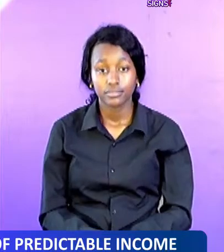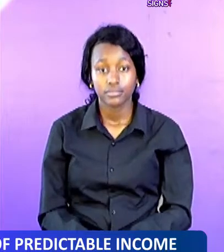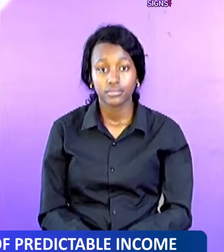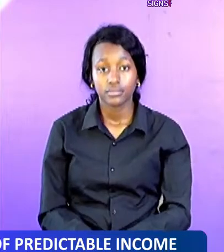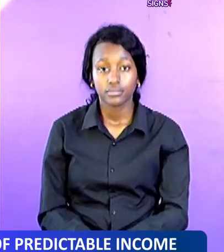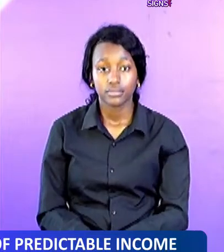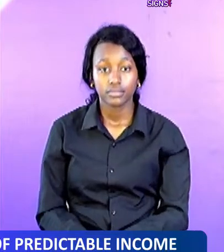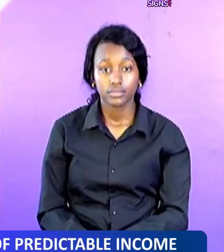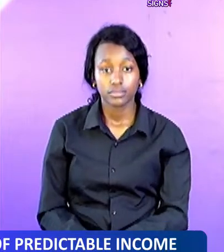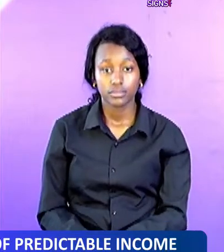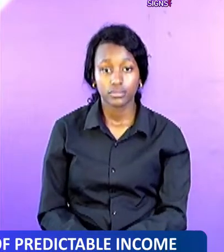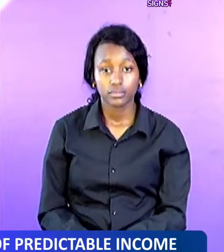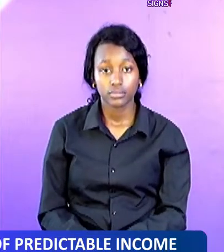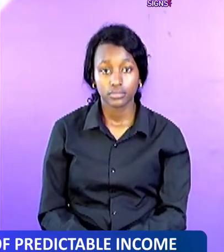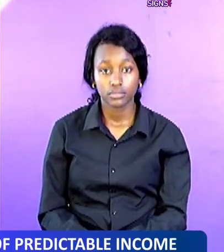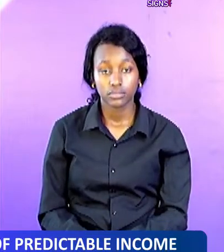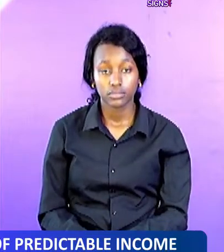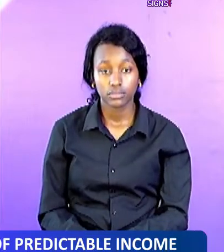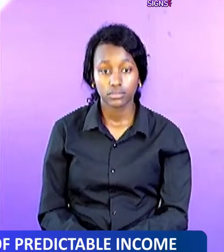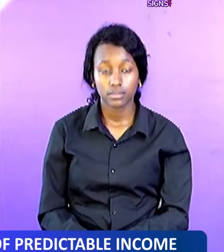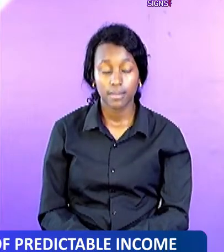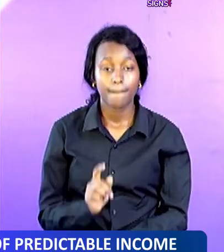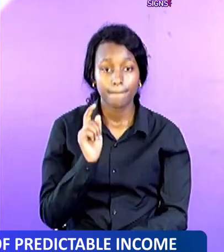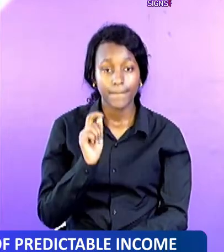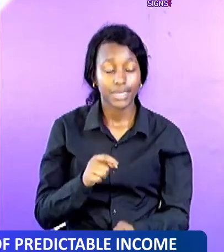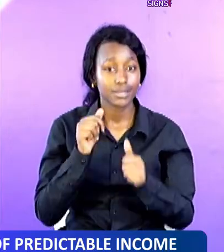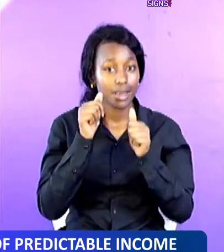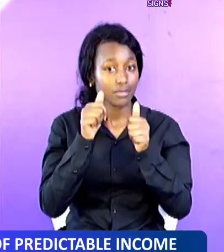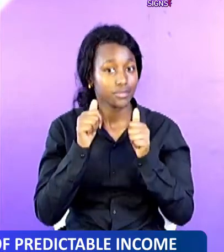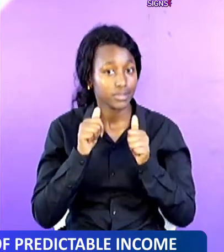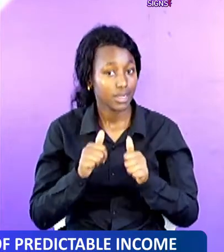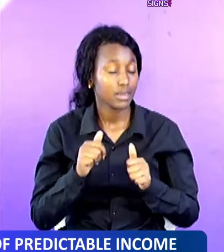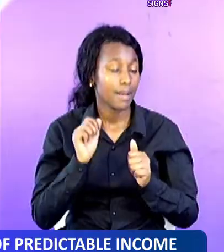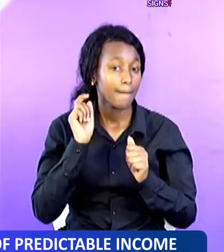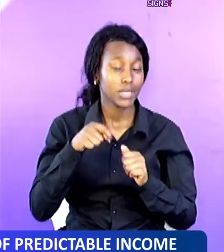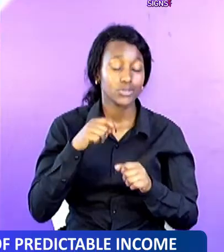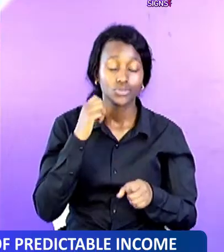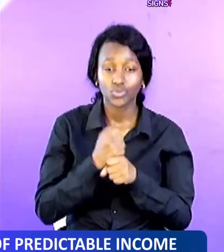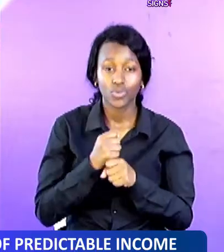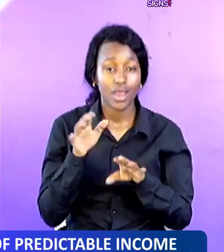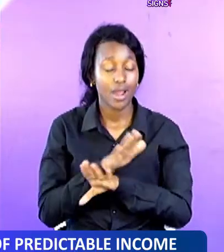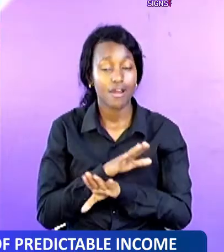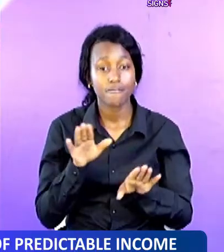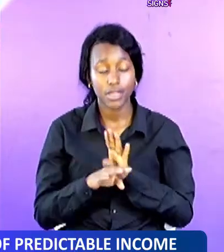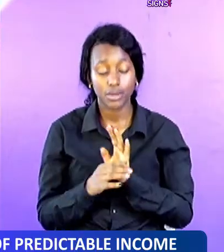your own level of advertising and that kind of thing. So